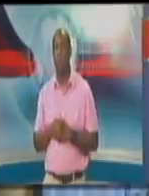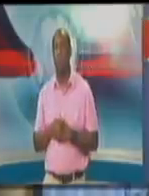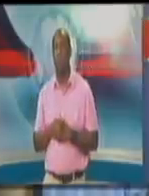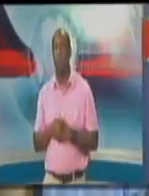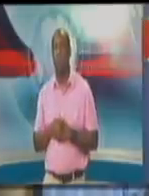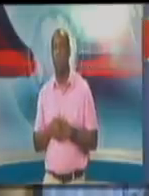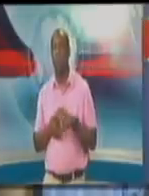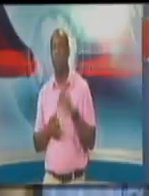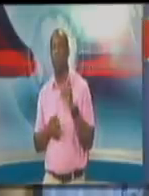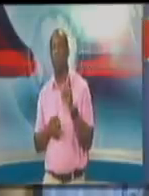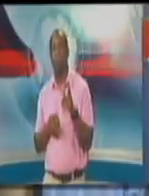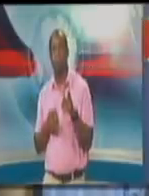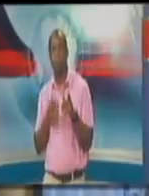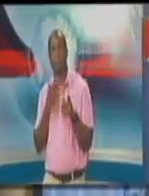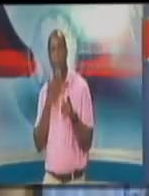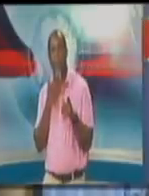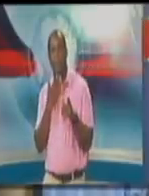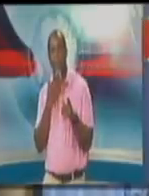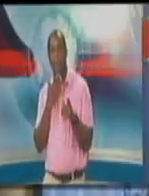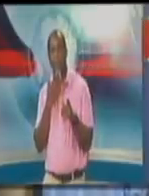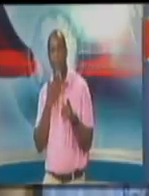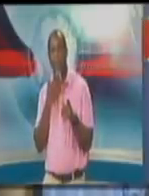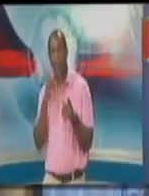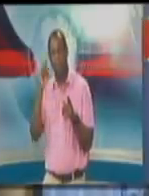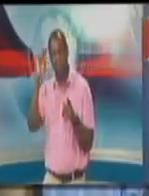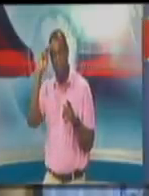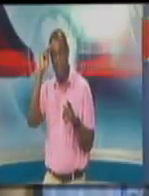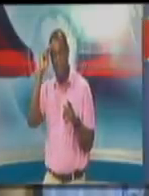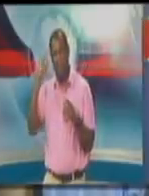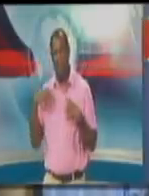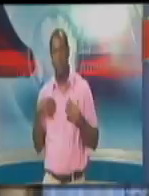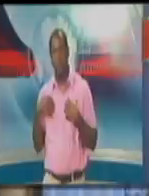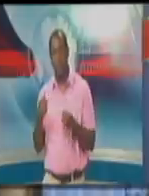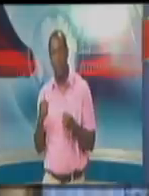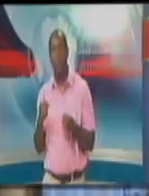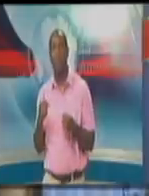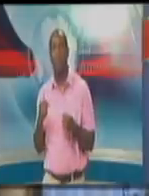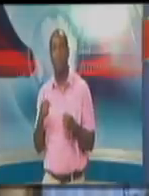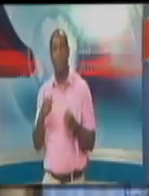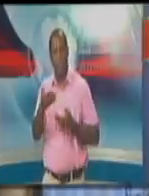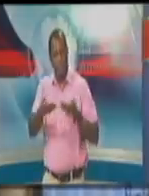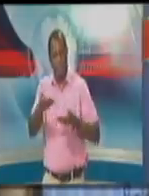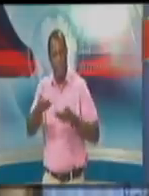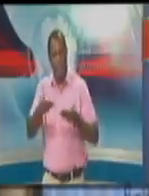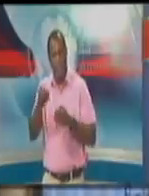much for keeping the experts coming.